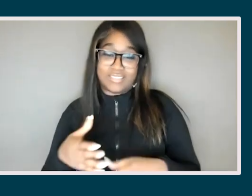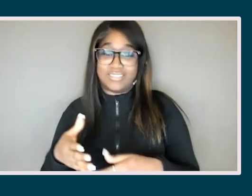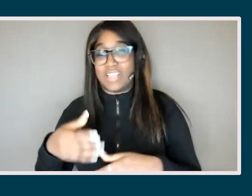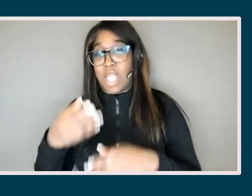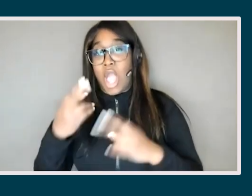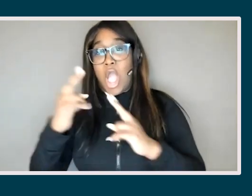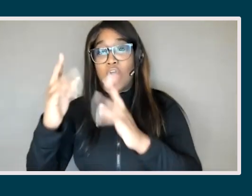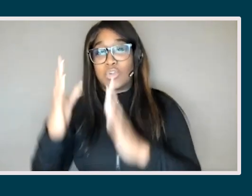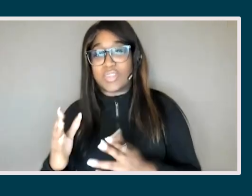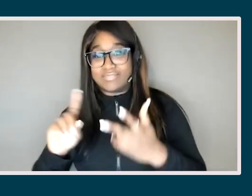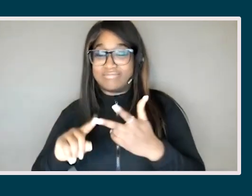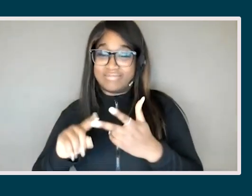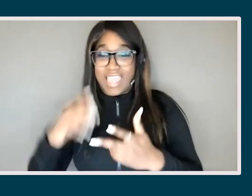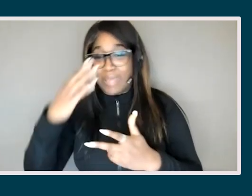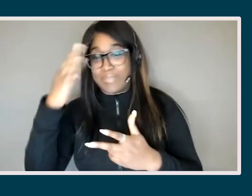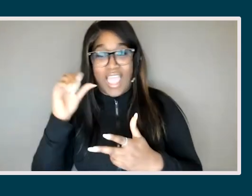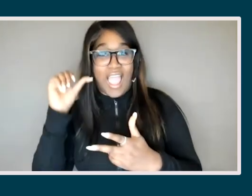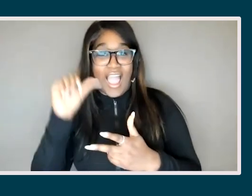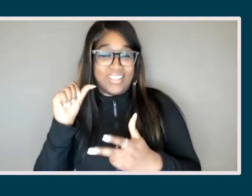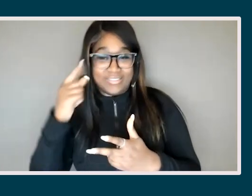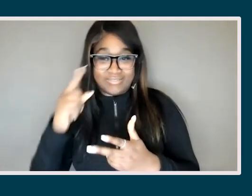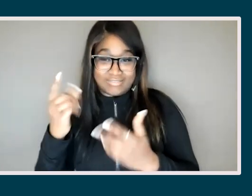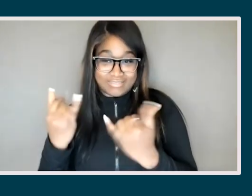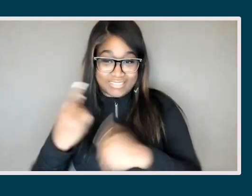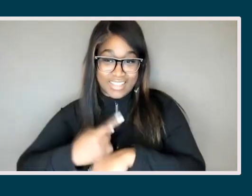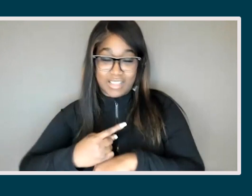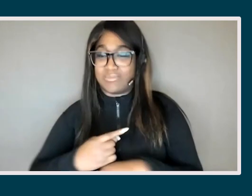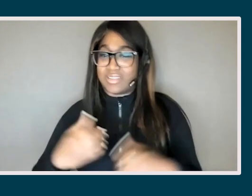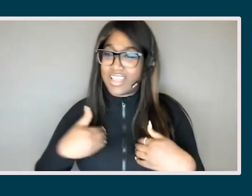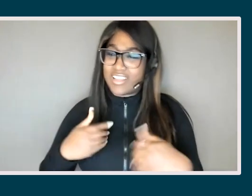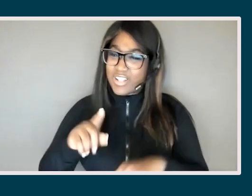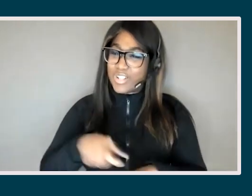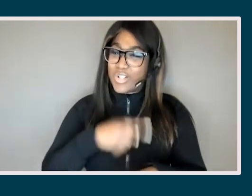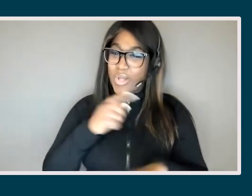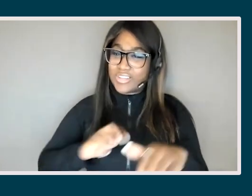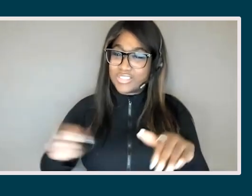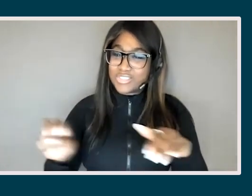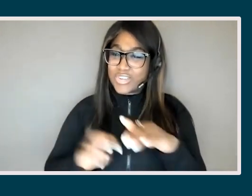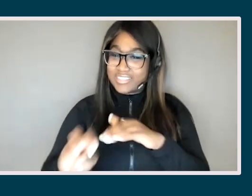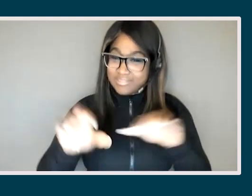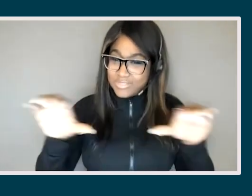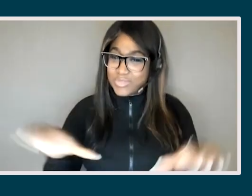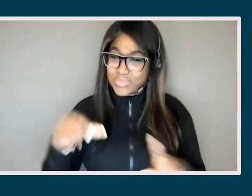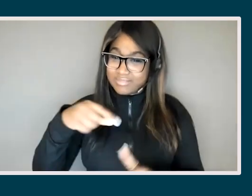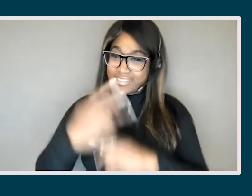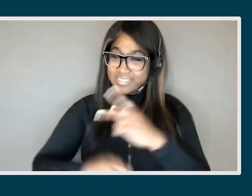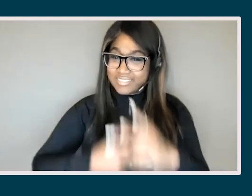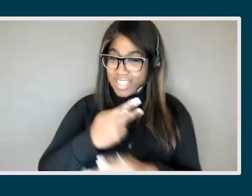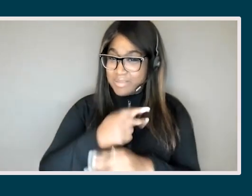Like you've had this long journey of doing this work, and I don't